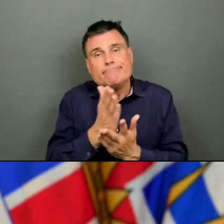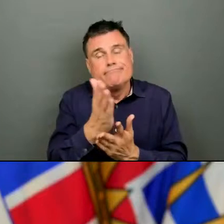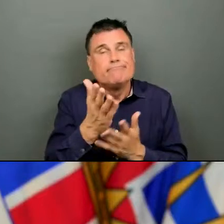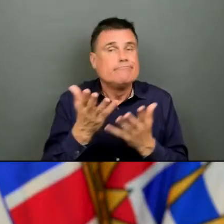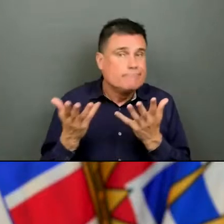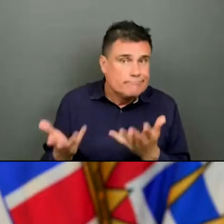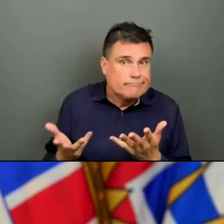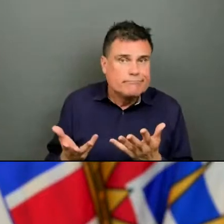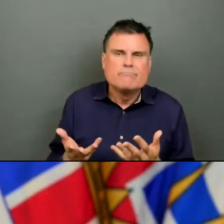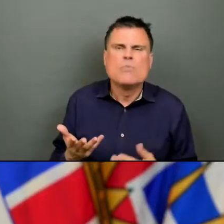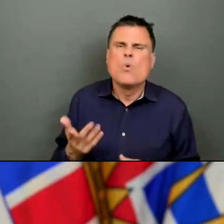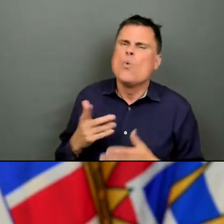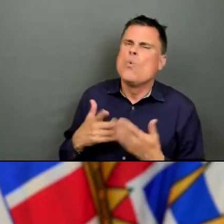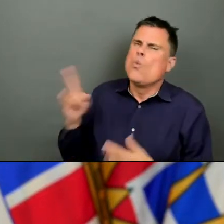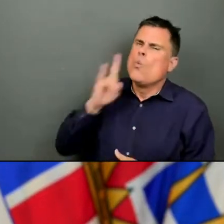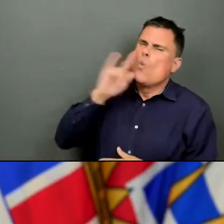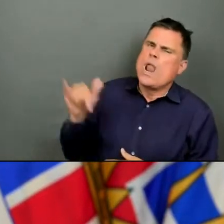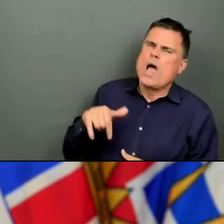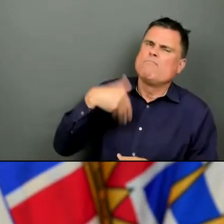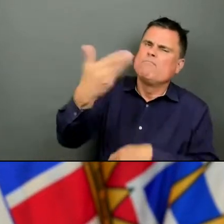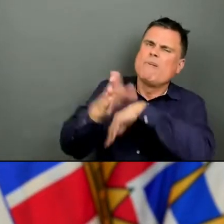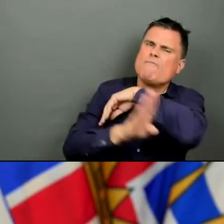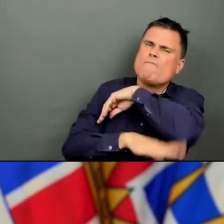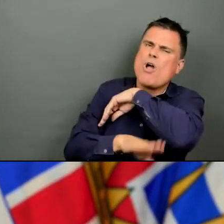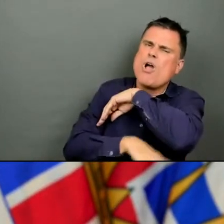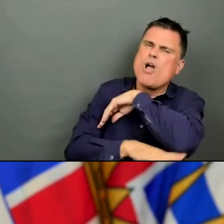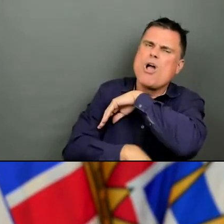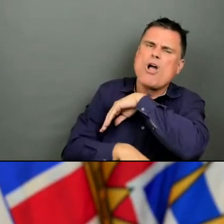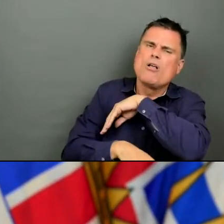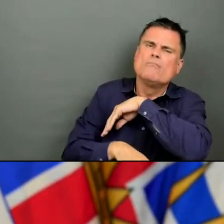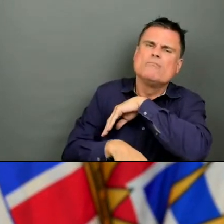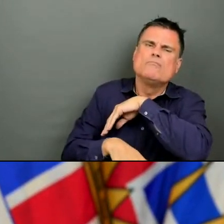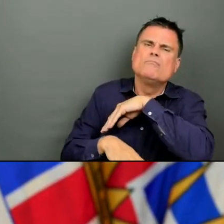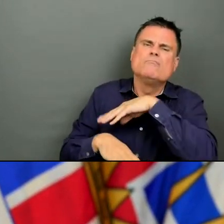BC? Like, are we talking 100 cases a day, 50, 10?